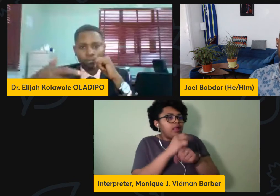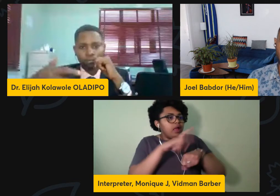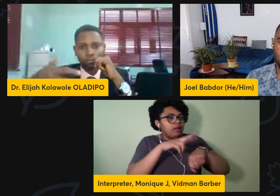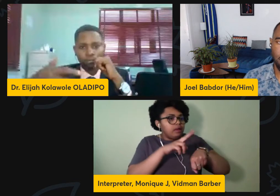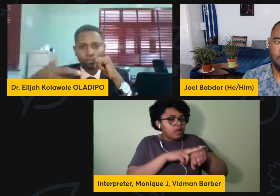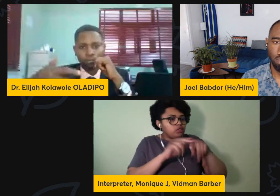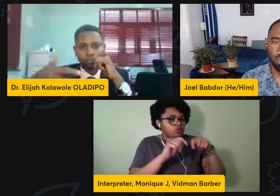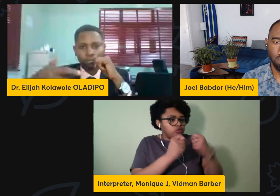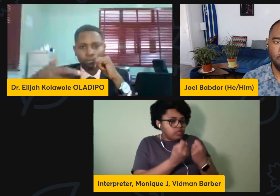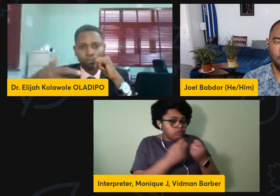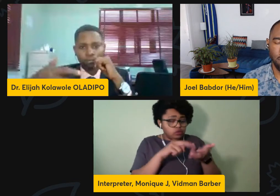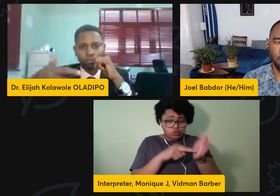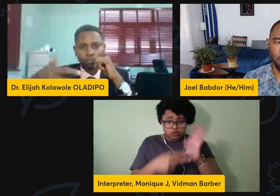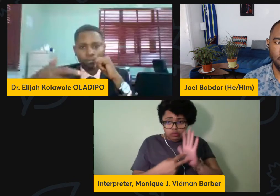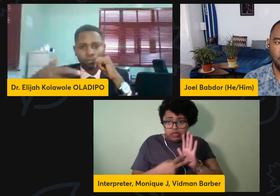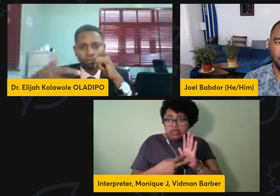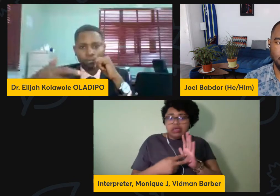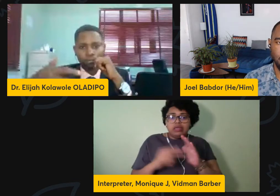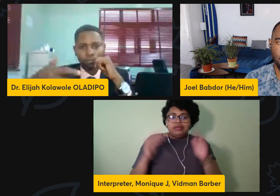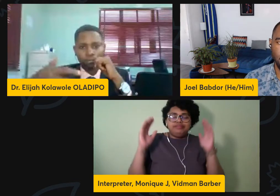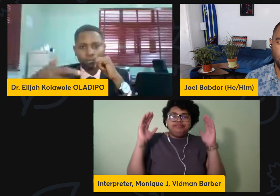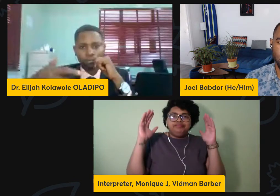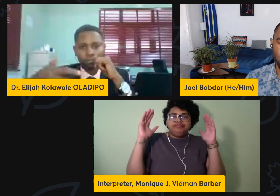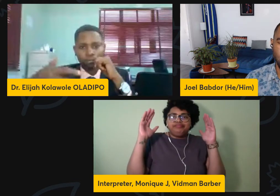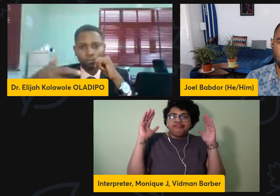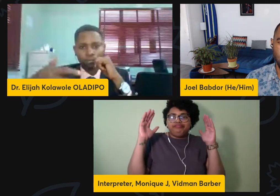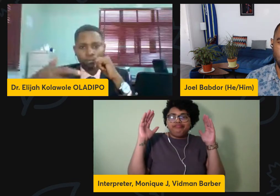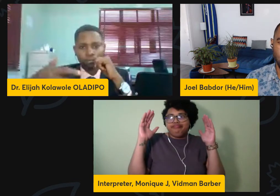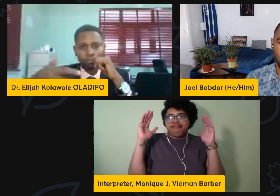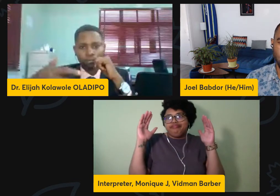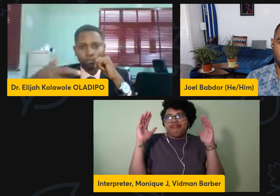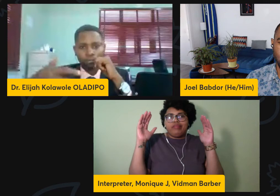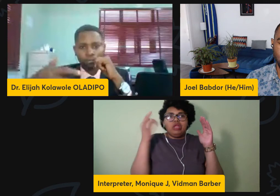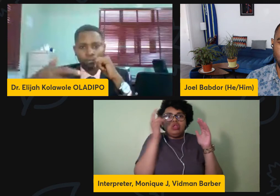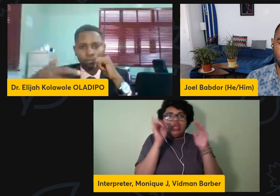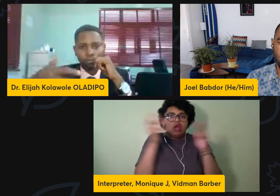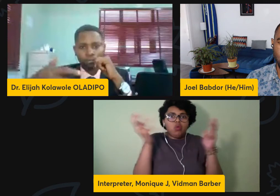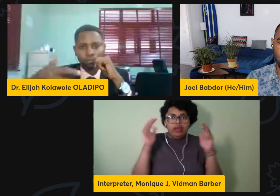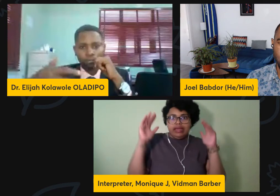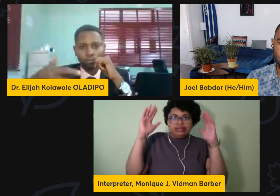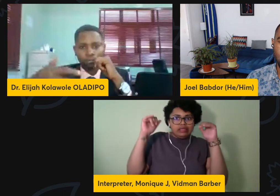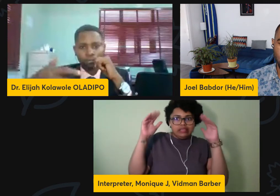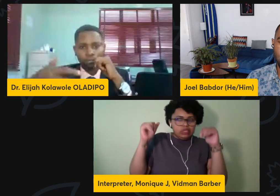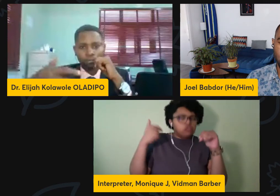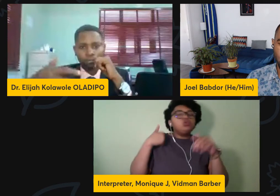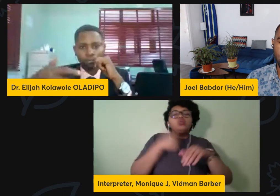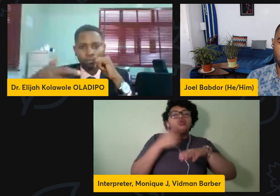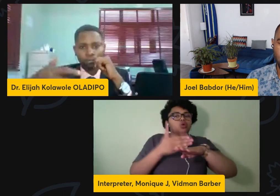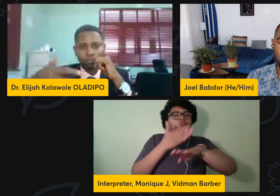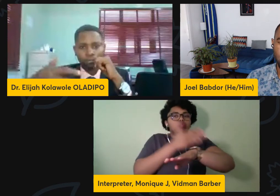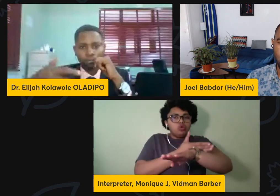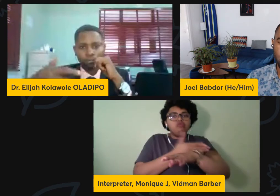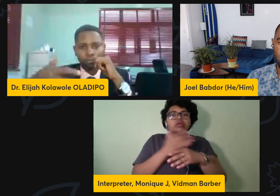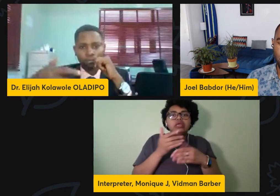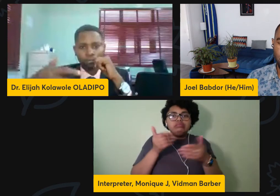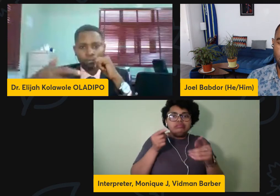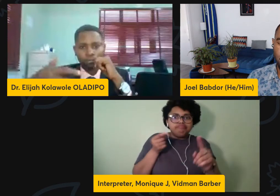in terms of expertise, we are improving and we are getting there. Like I said, the major thing that I've been happy about